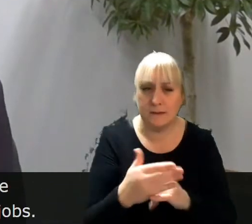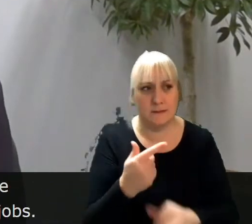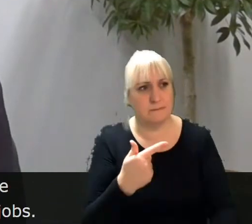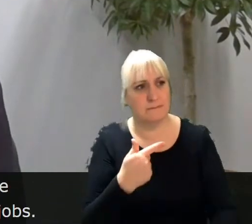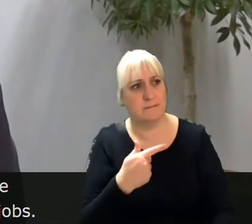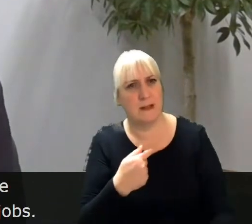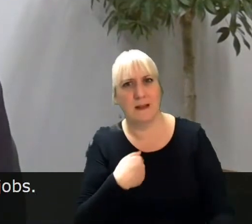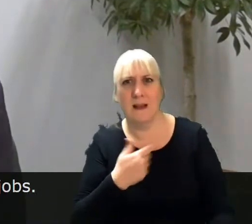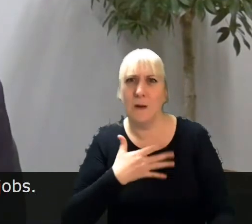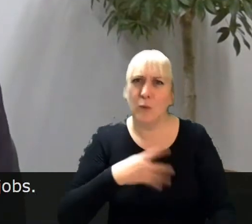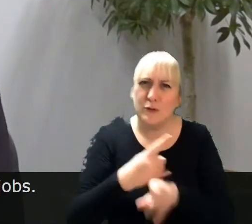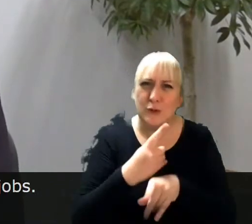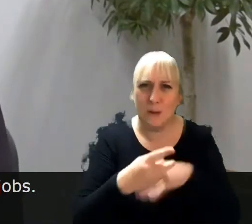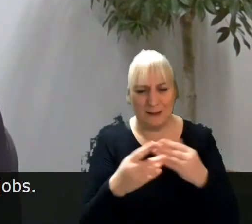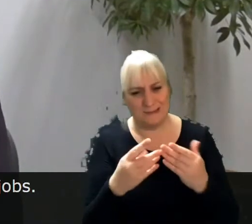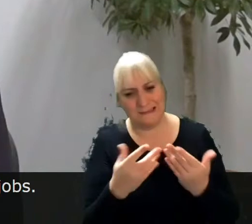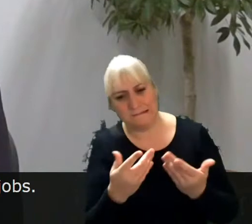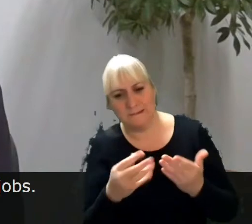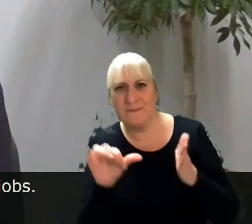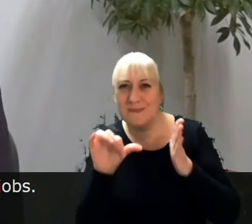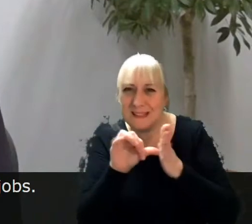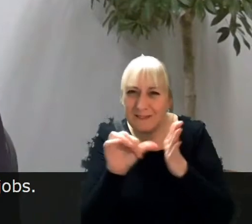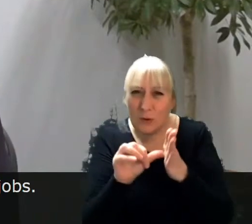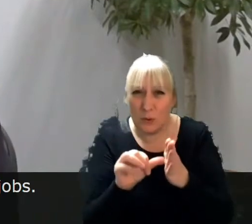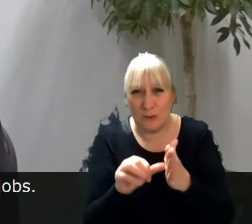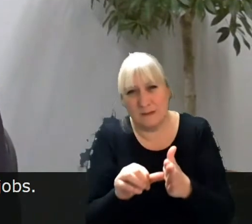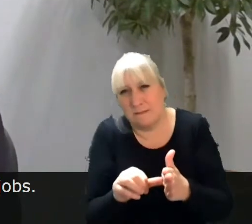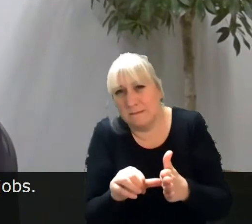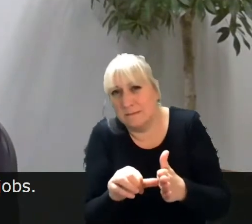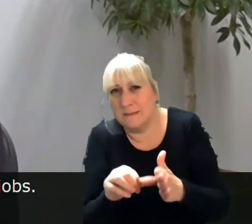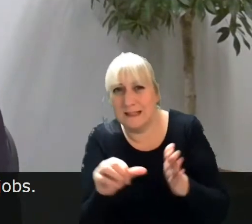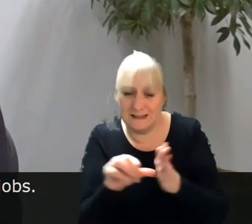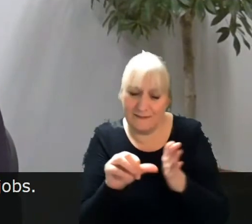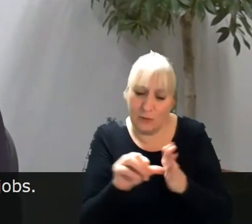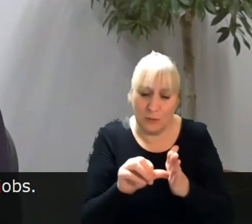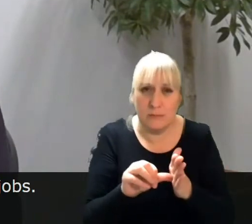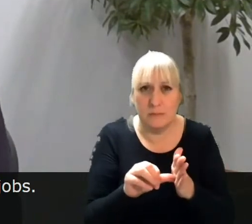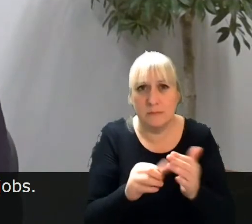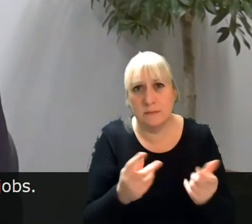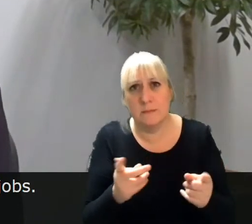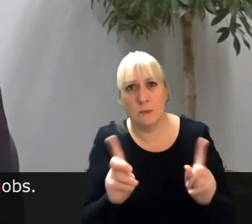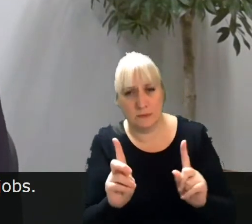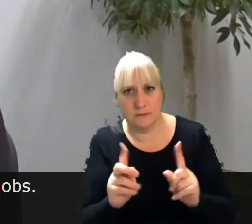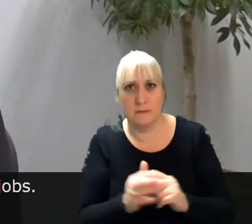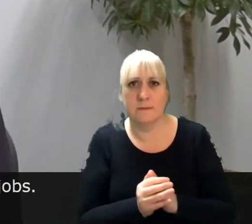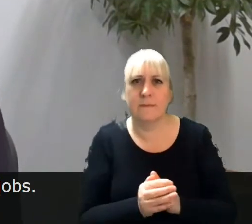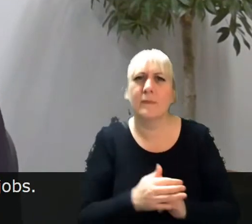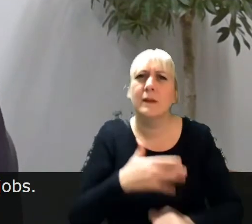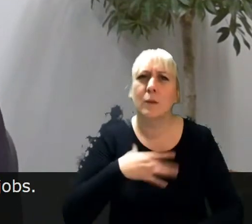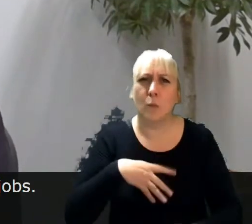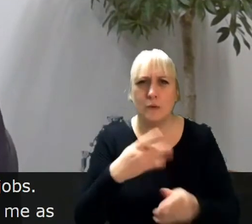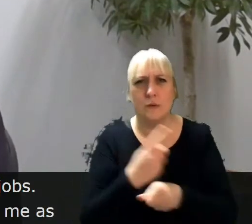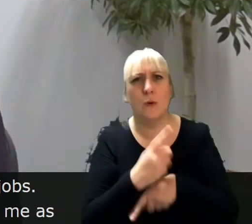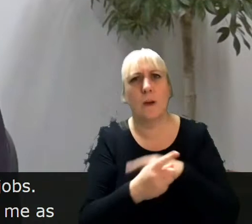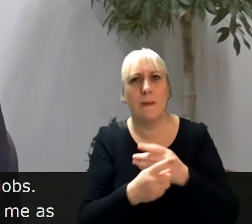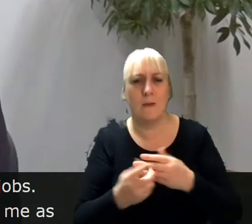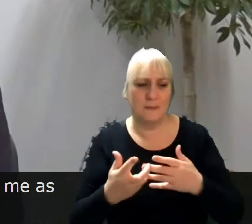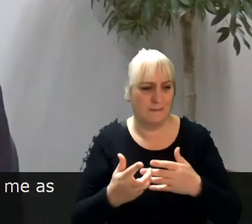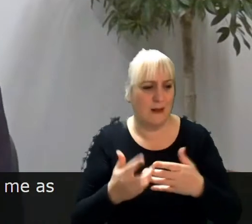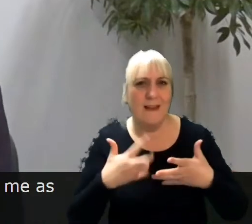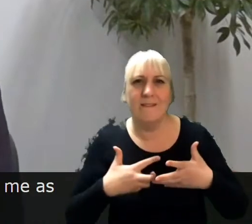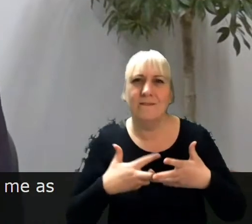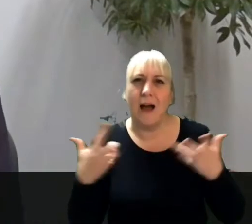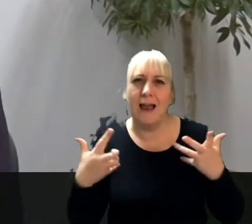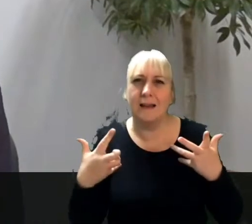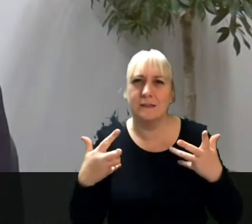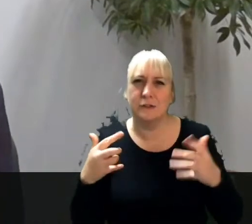very much a top priority for me as mayor, and that's tackling violent crime. Crime has been